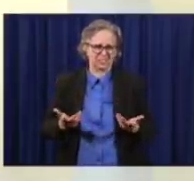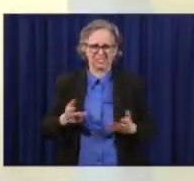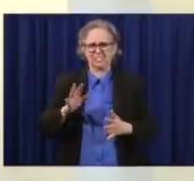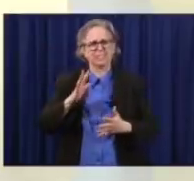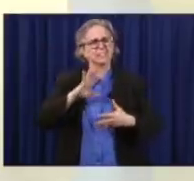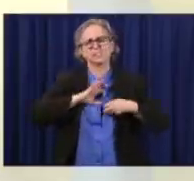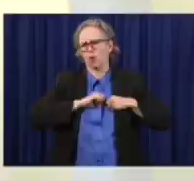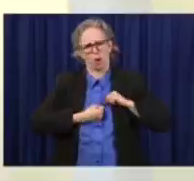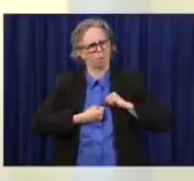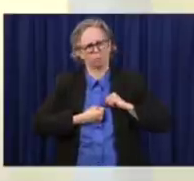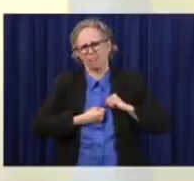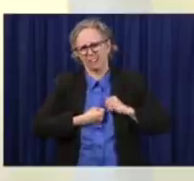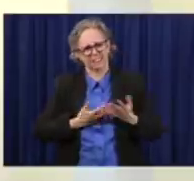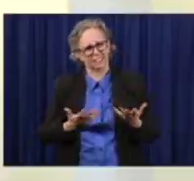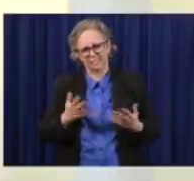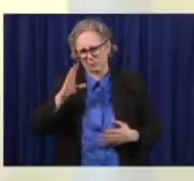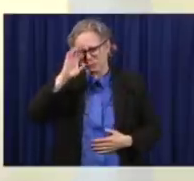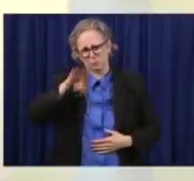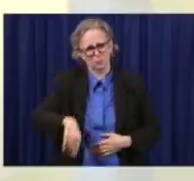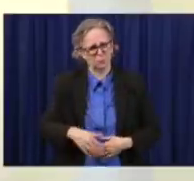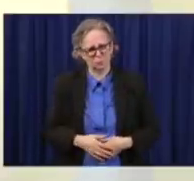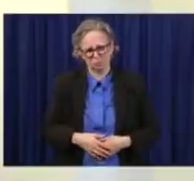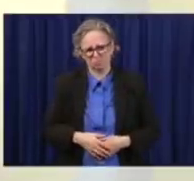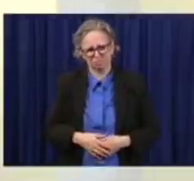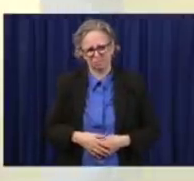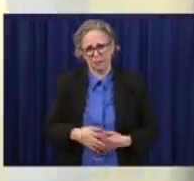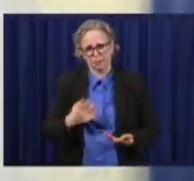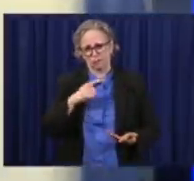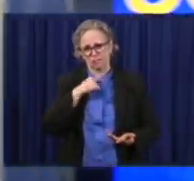risk and why they have those special